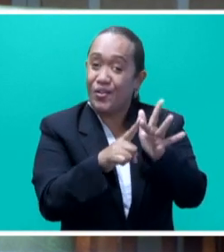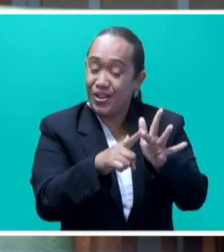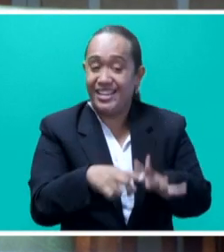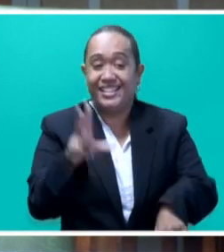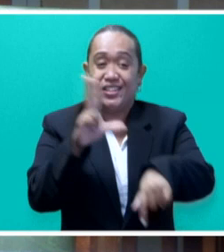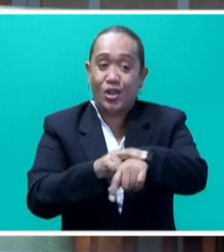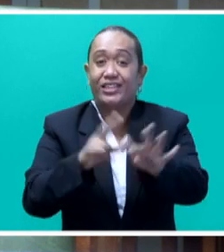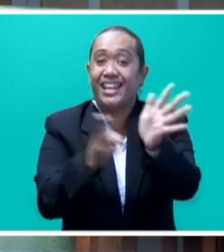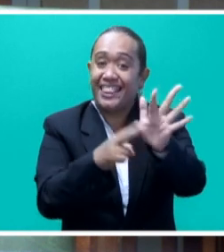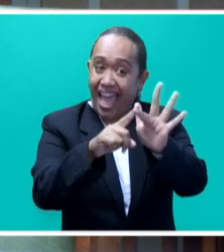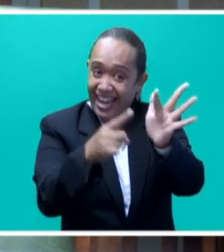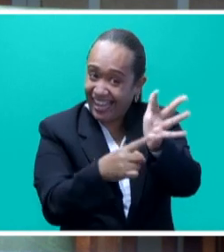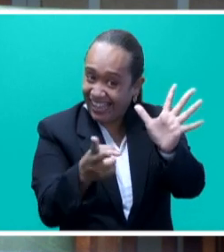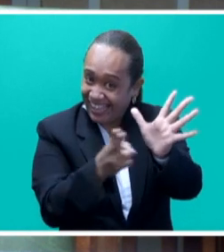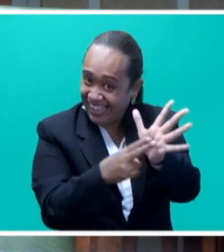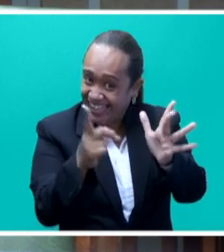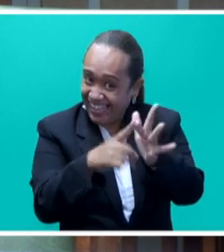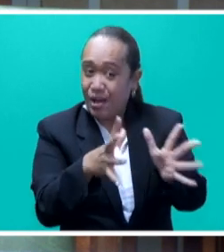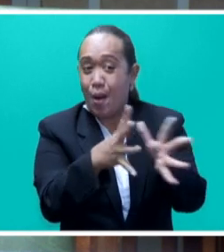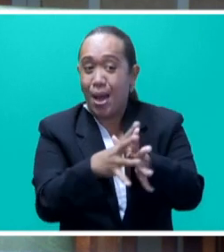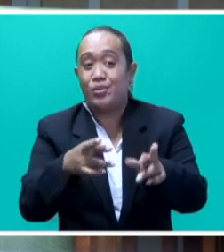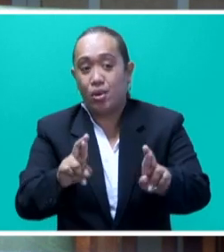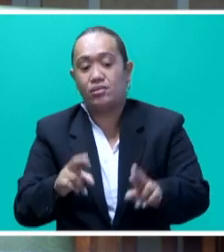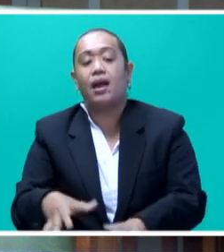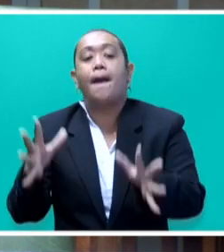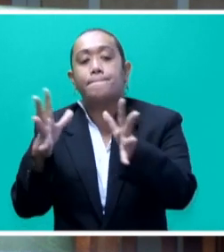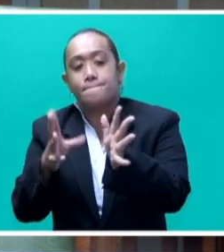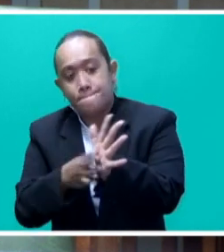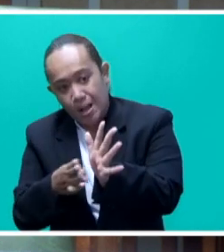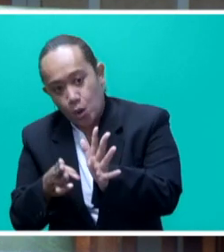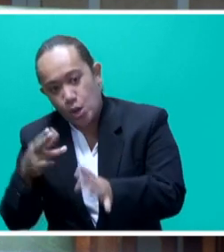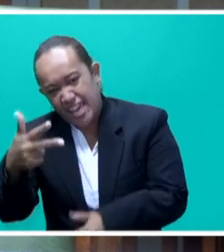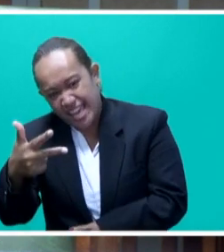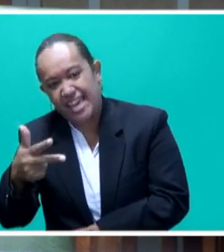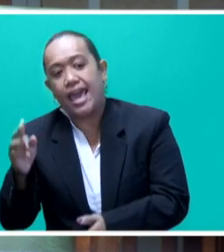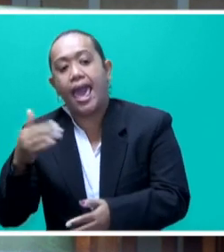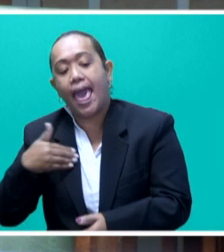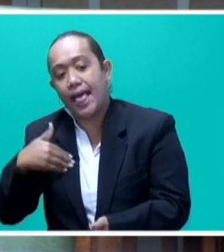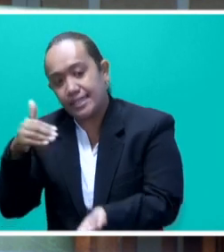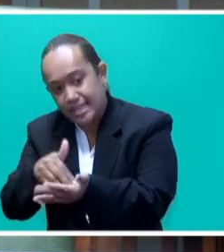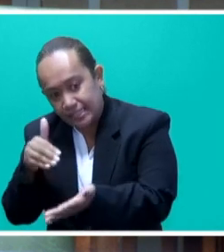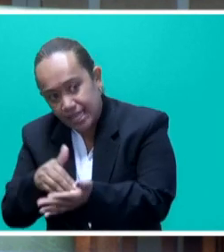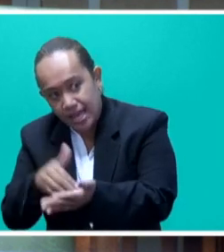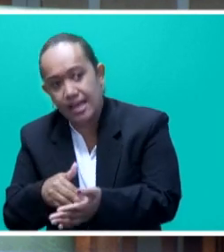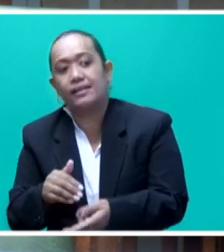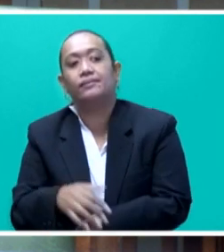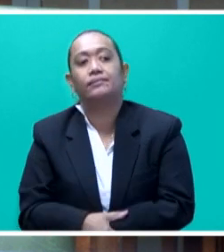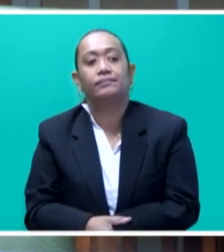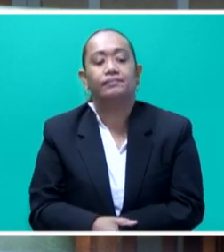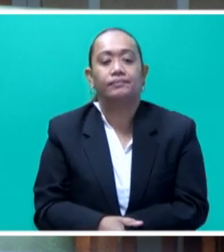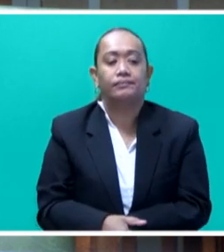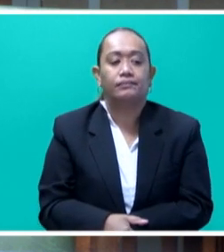in Waimanu Road. The next is Makoi Health Center, which is in Makoi, Lot 2, Vunindongo